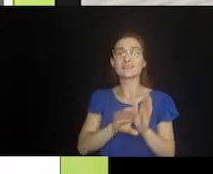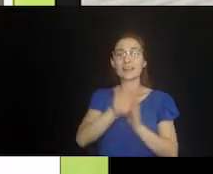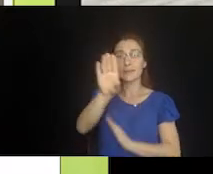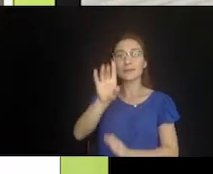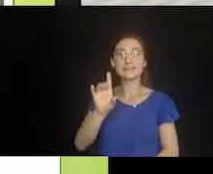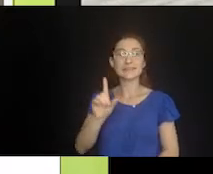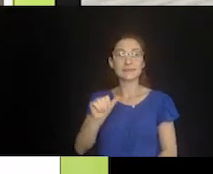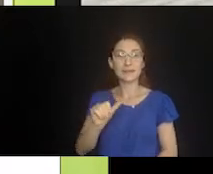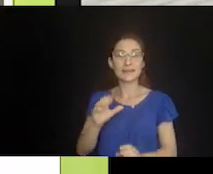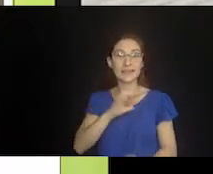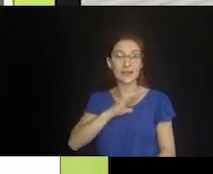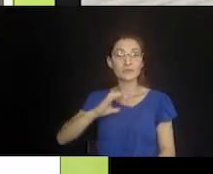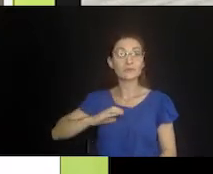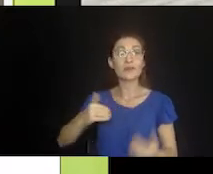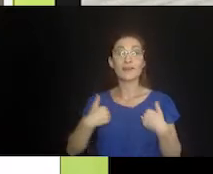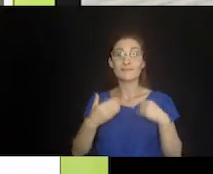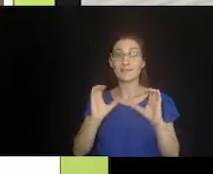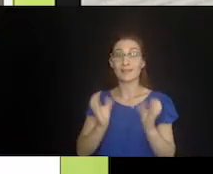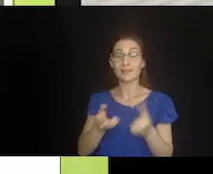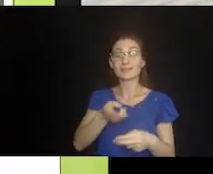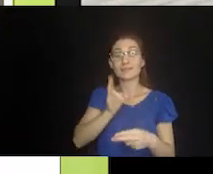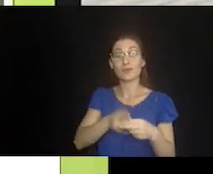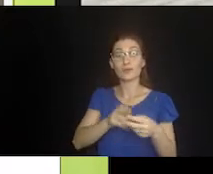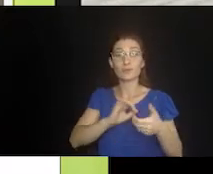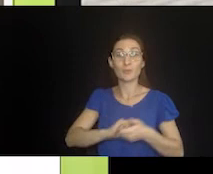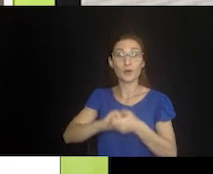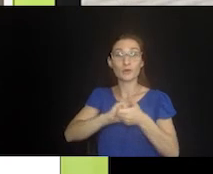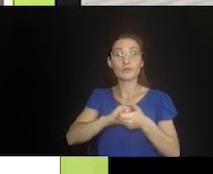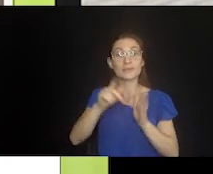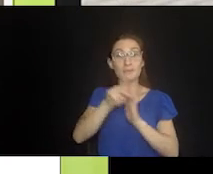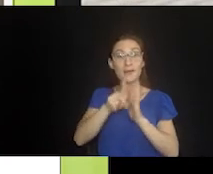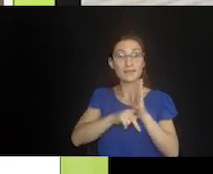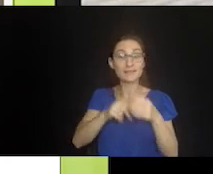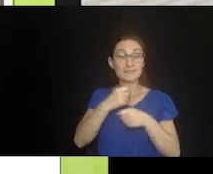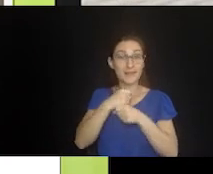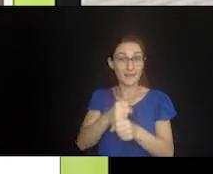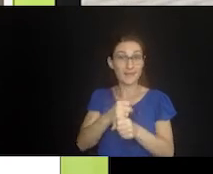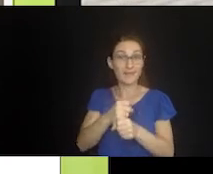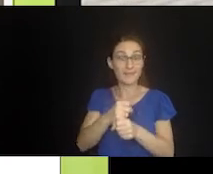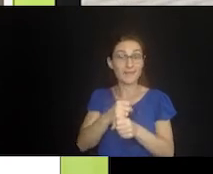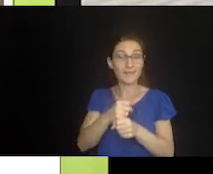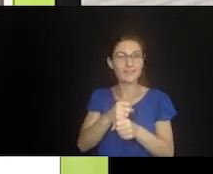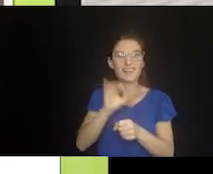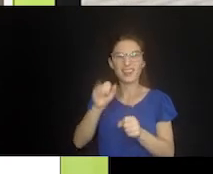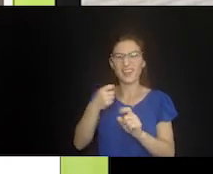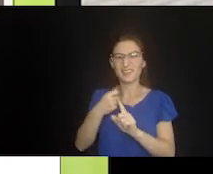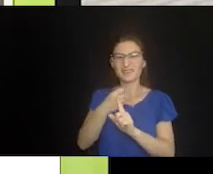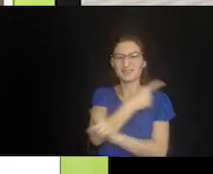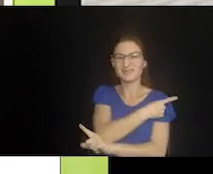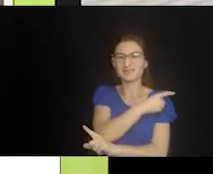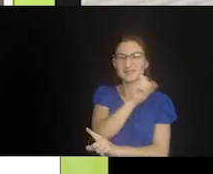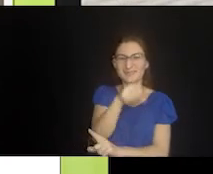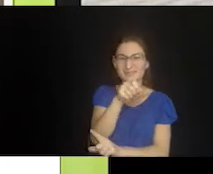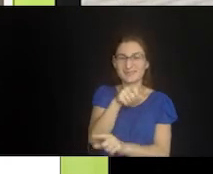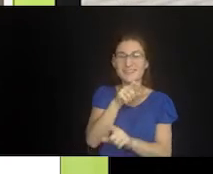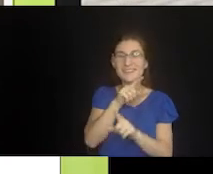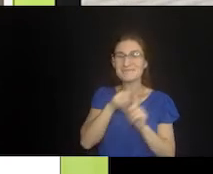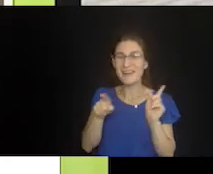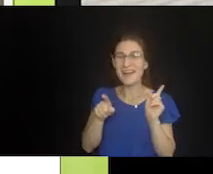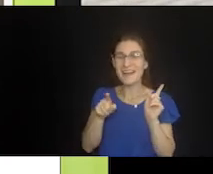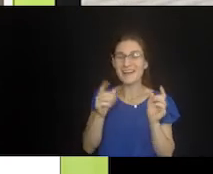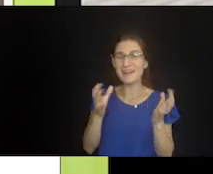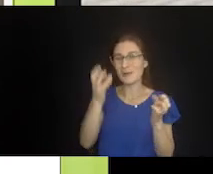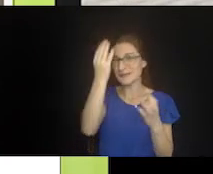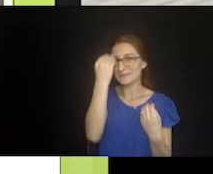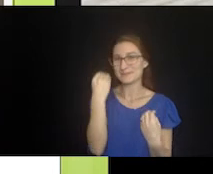the Developmental Disability Council has a class called Partners in Policy Making. So I know that's